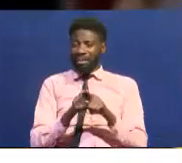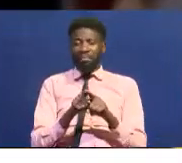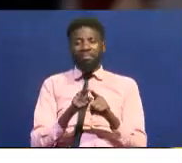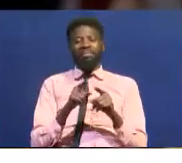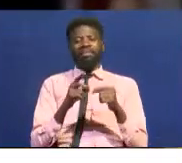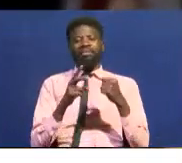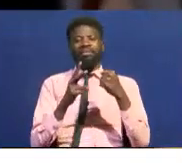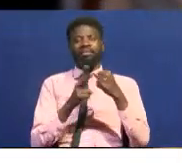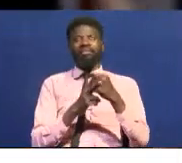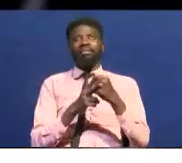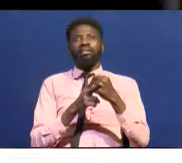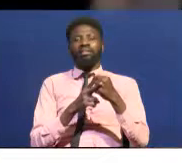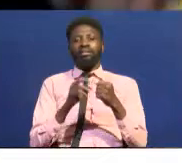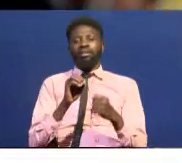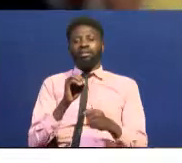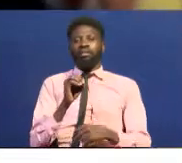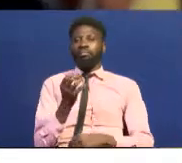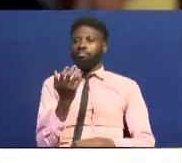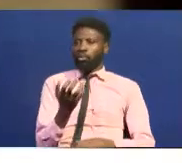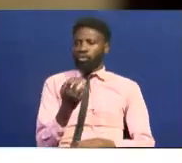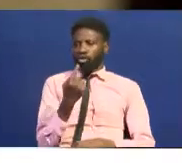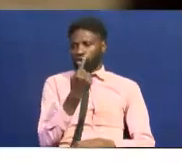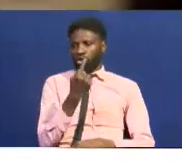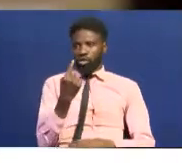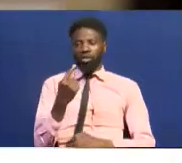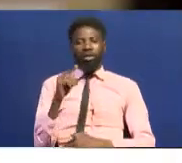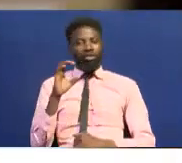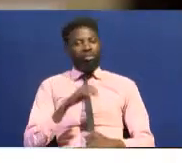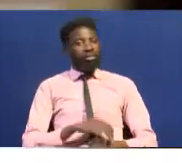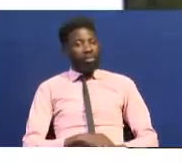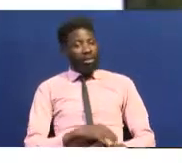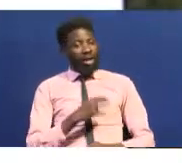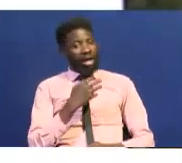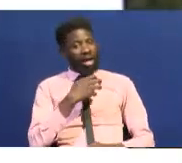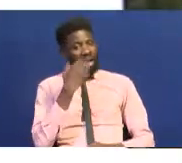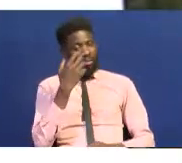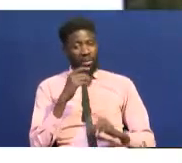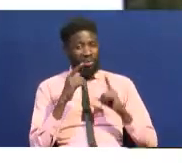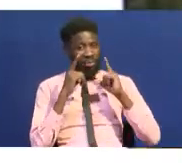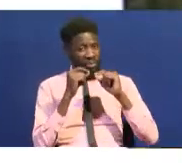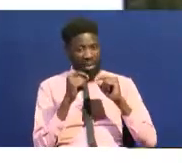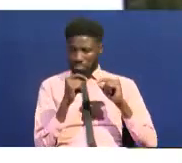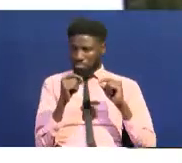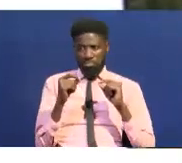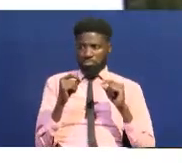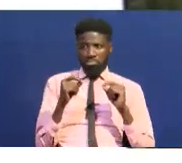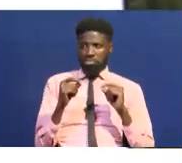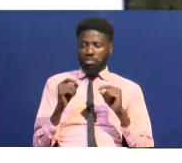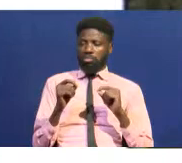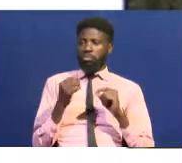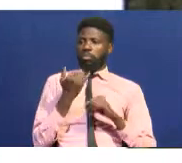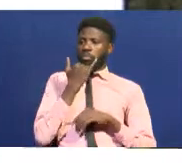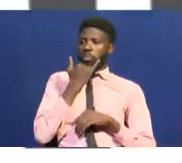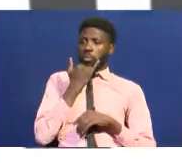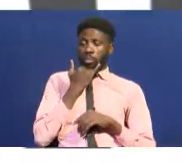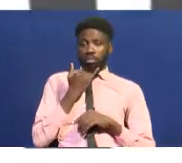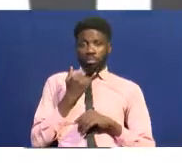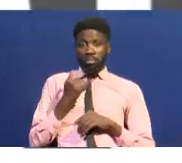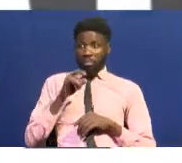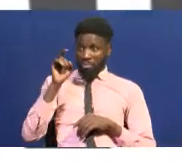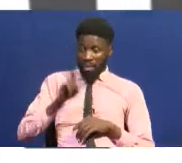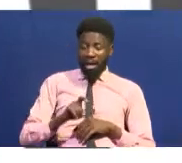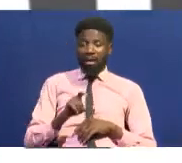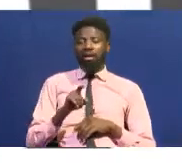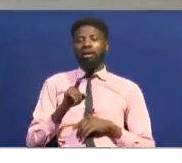per customer. Apple has rejected the suggestion its practices are anti-competitive, saying users are not required to use